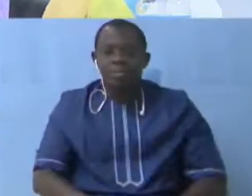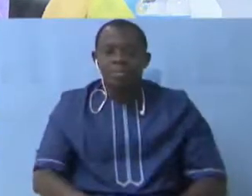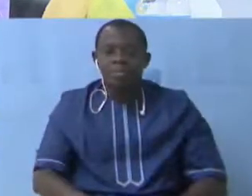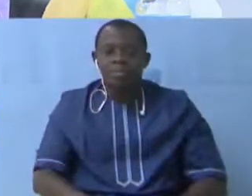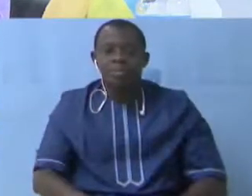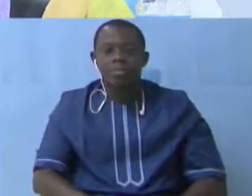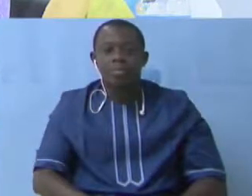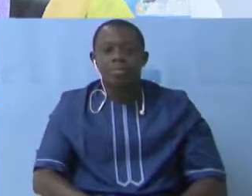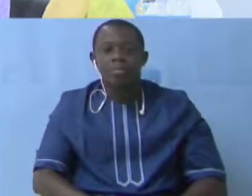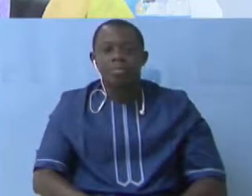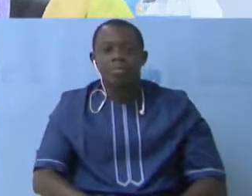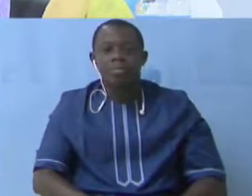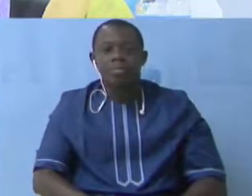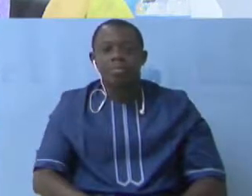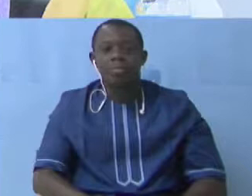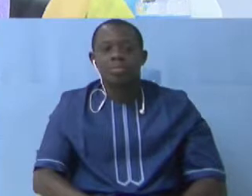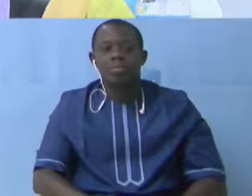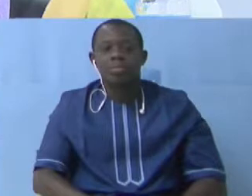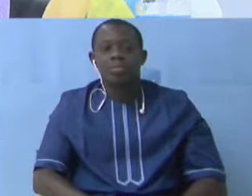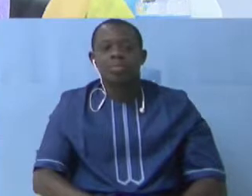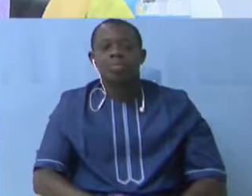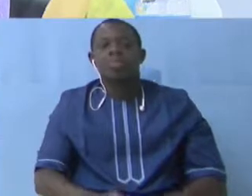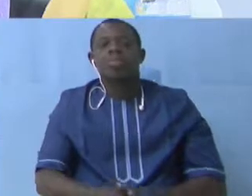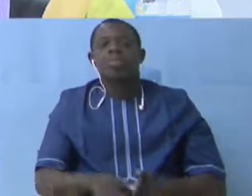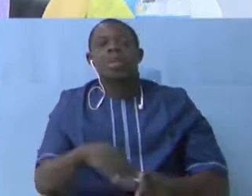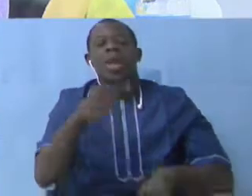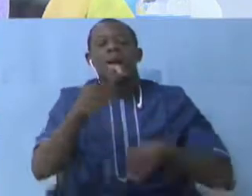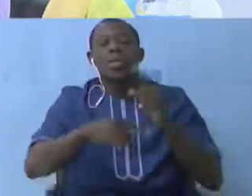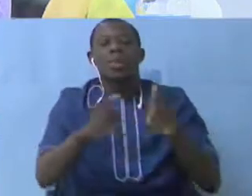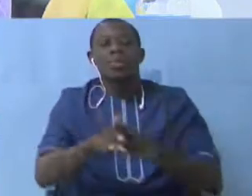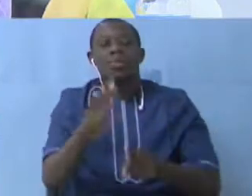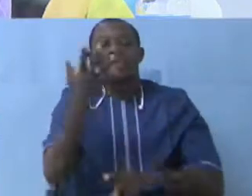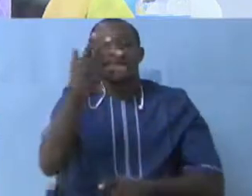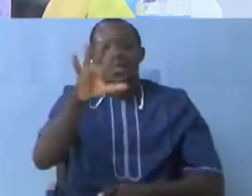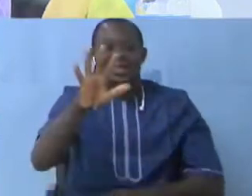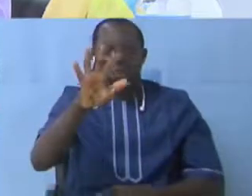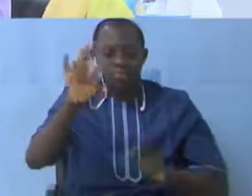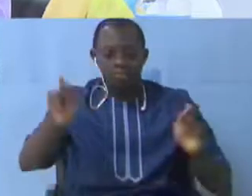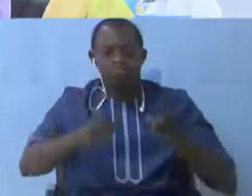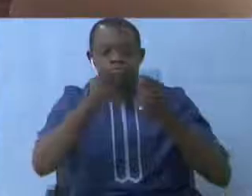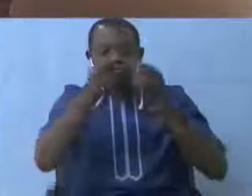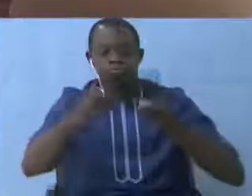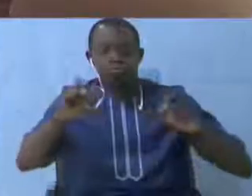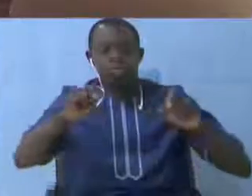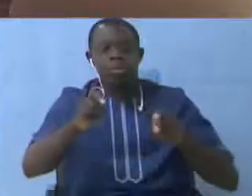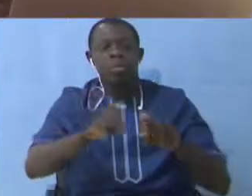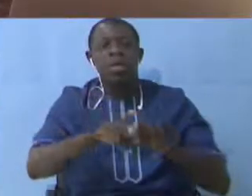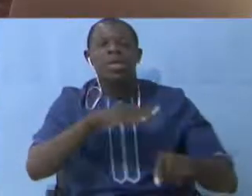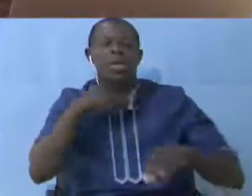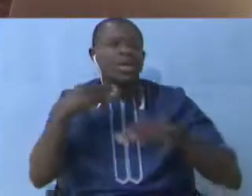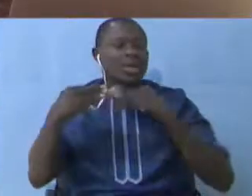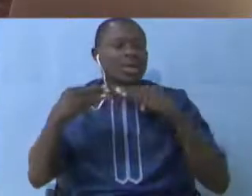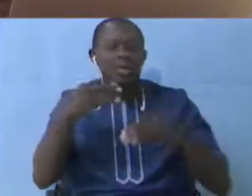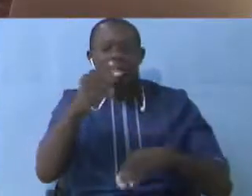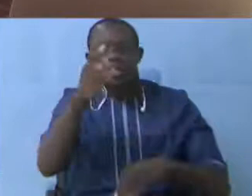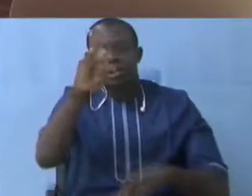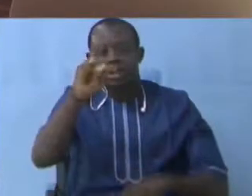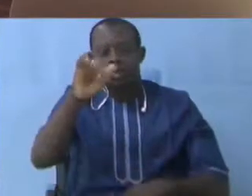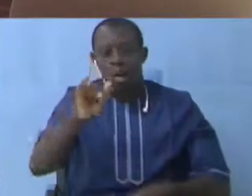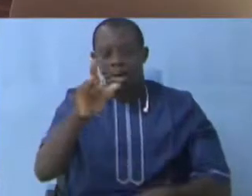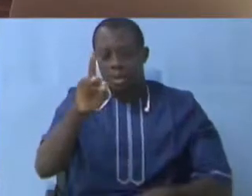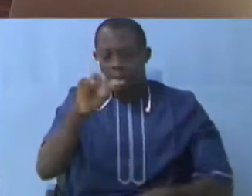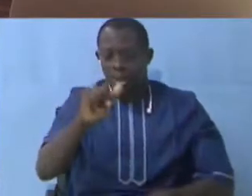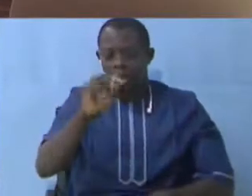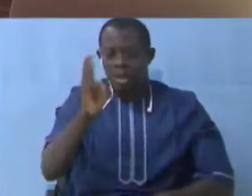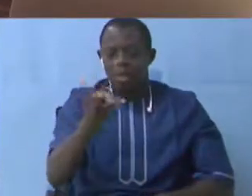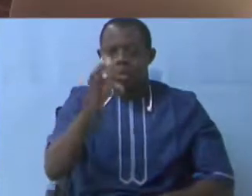10th anniversary of the killing of Deda Haidara. Ci fukkeeli at bi nga xam ne nii mu ngi ñu ngi fàttaliku